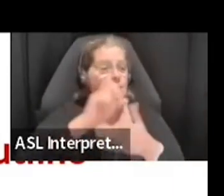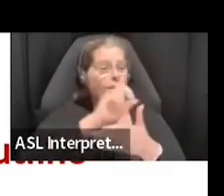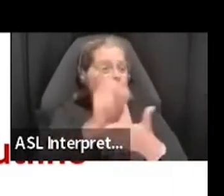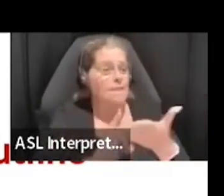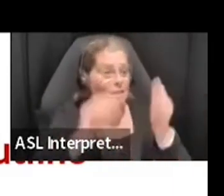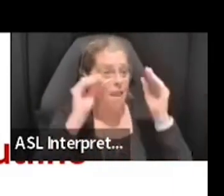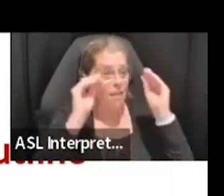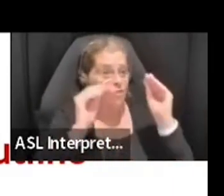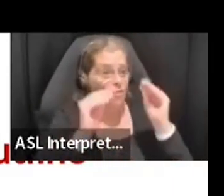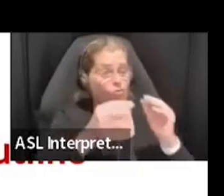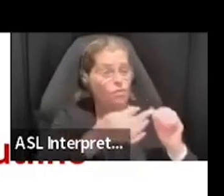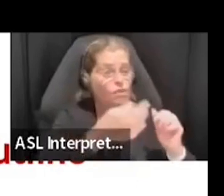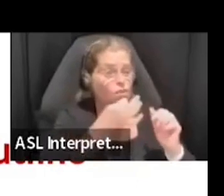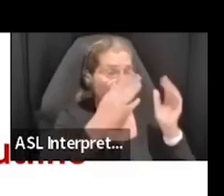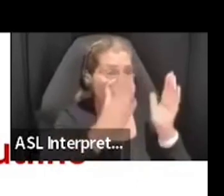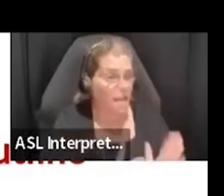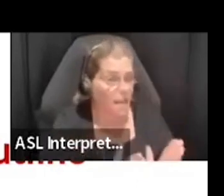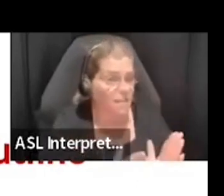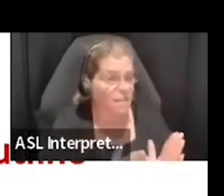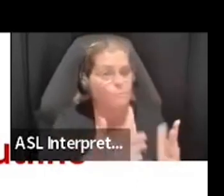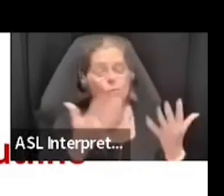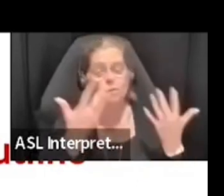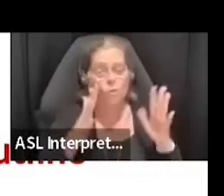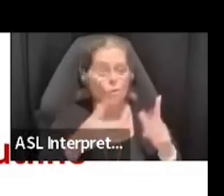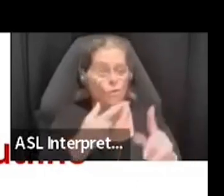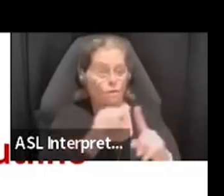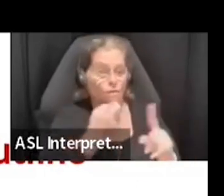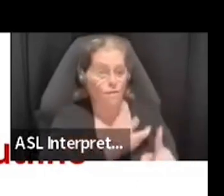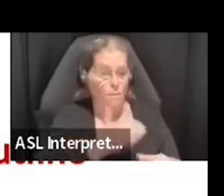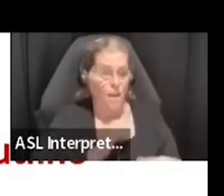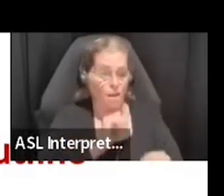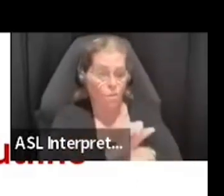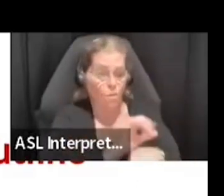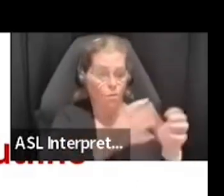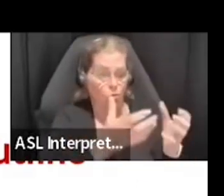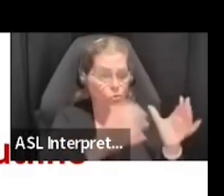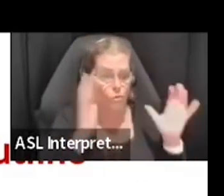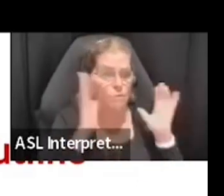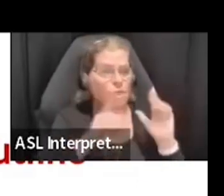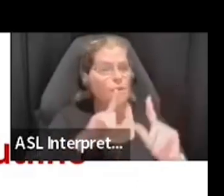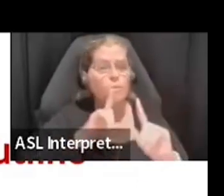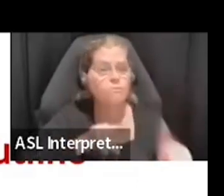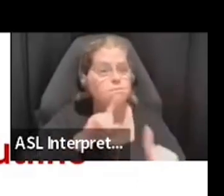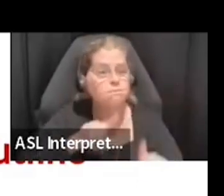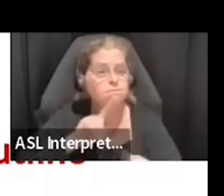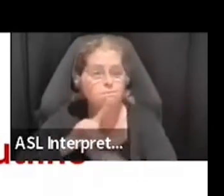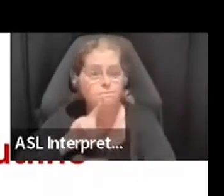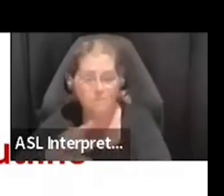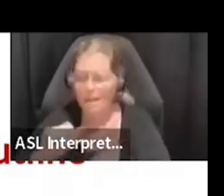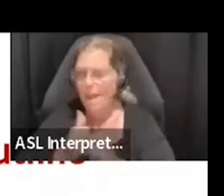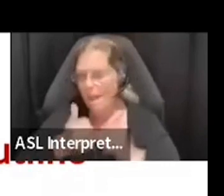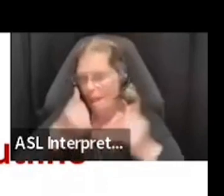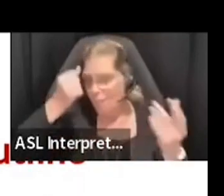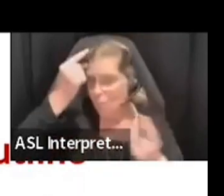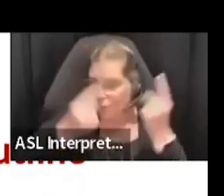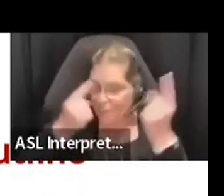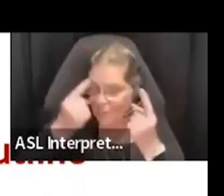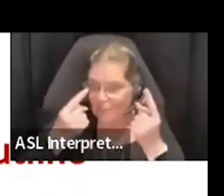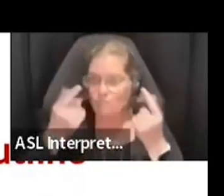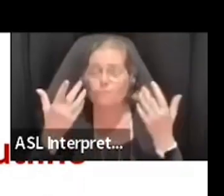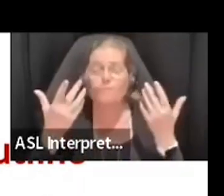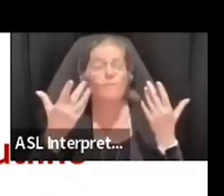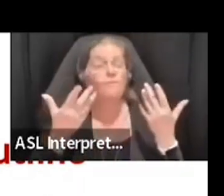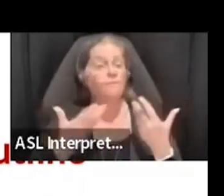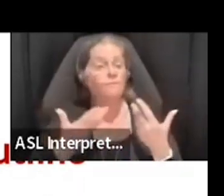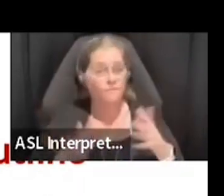experts that are from our work group that will respond to some questions and give us some things to think about. Then we'll break into some